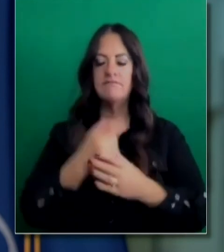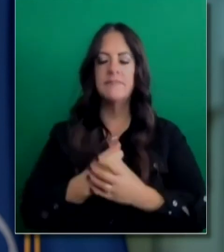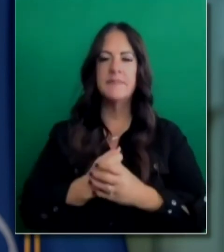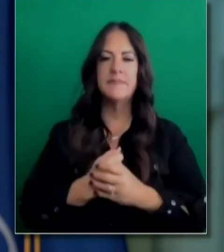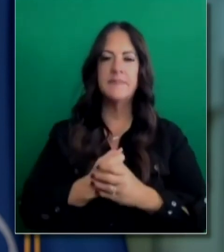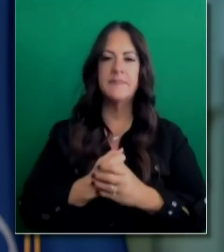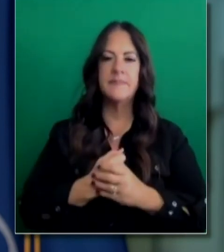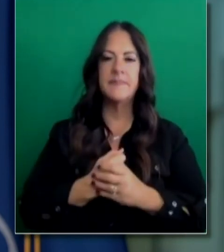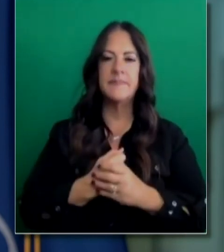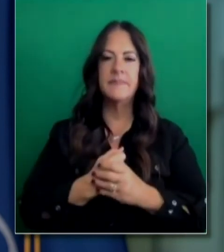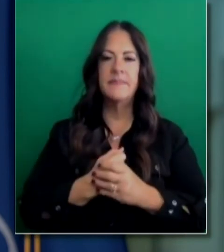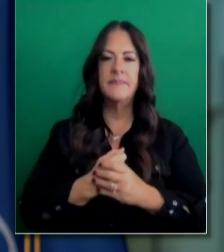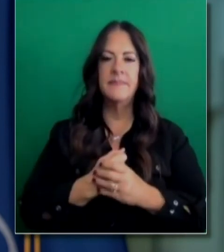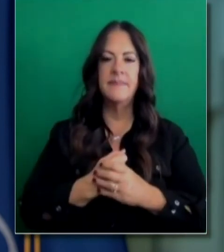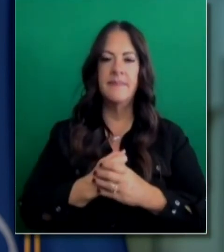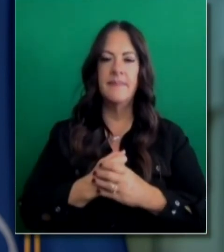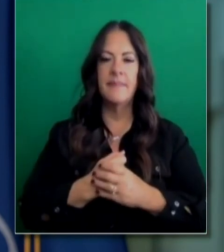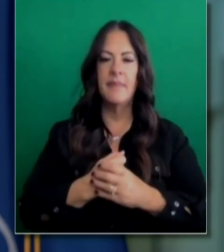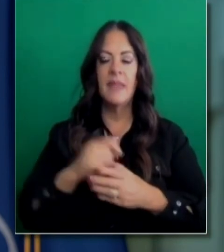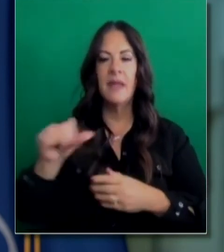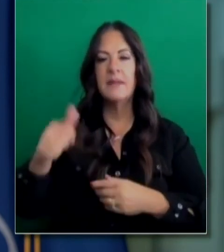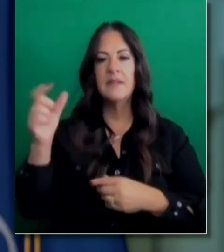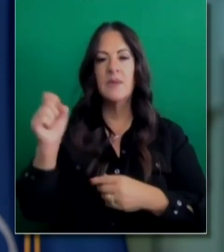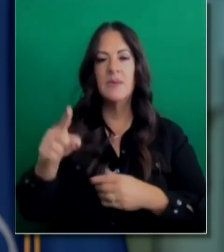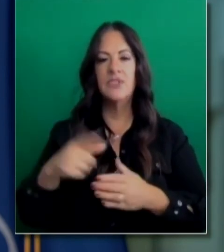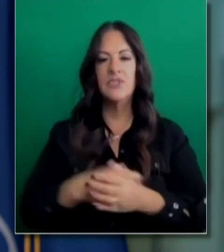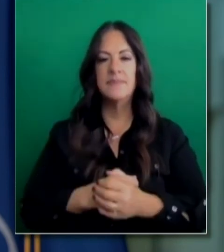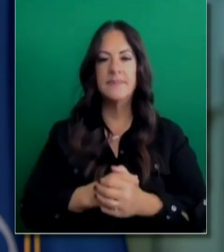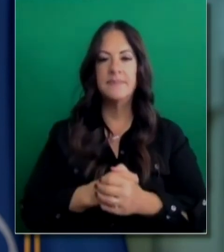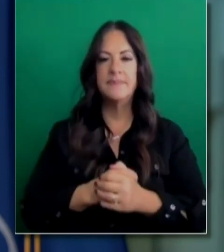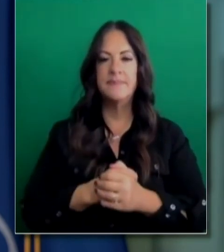Final question, Vicky Gonzalez, KCRA.